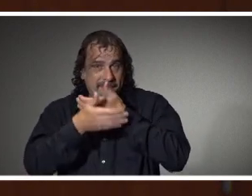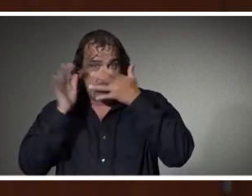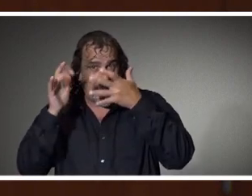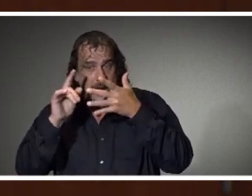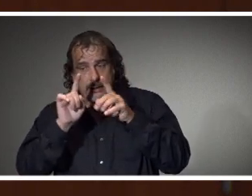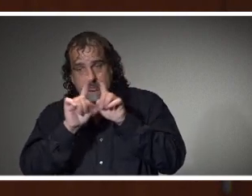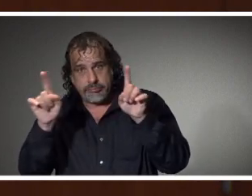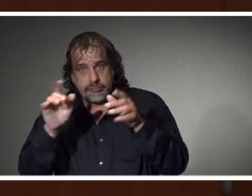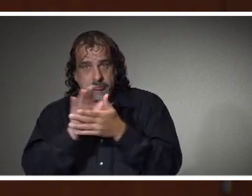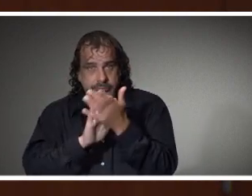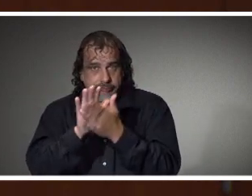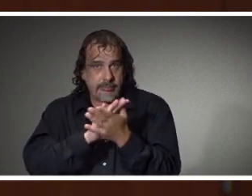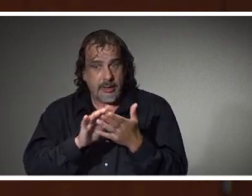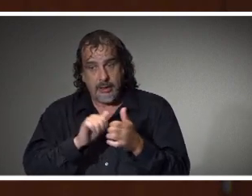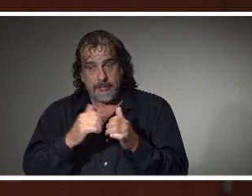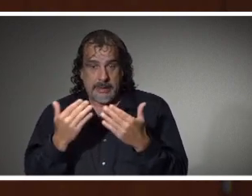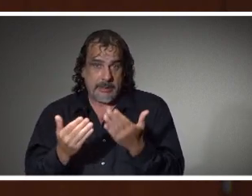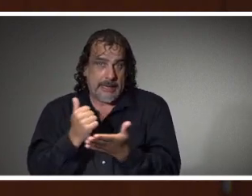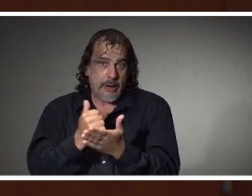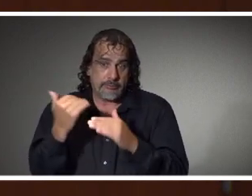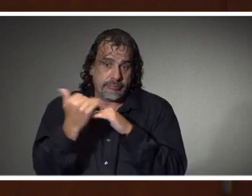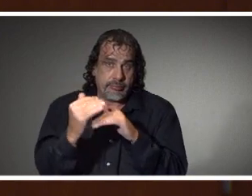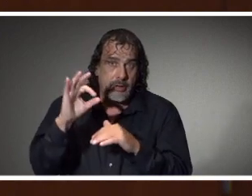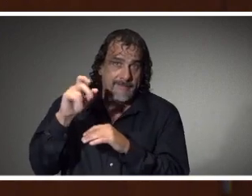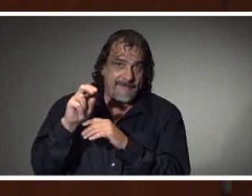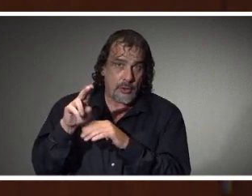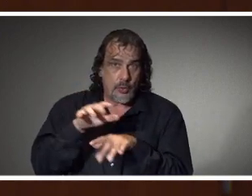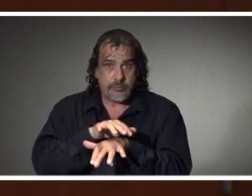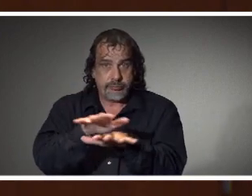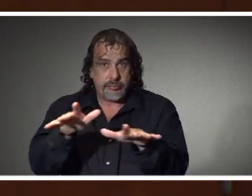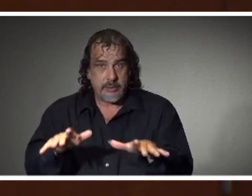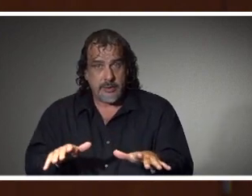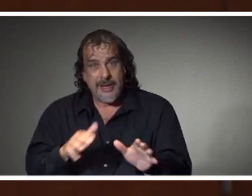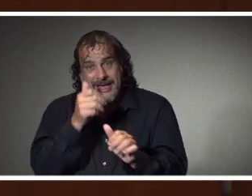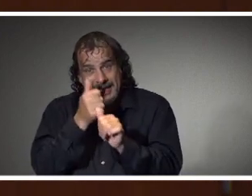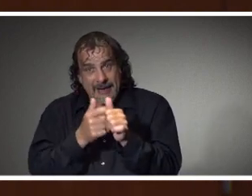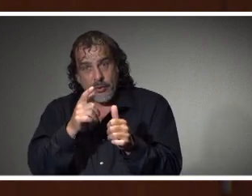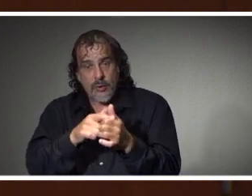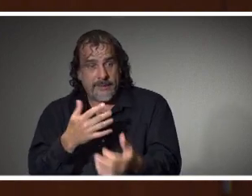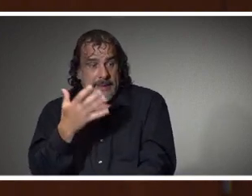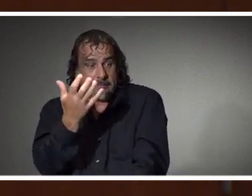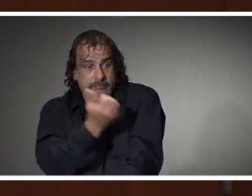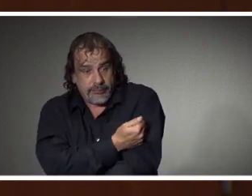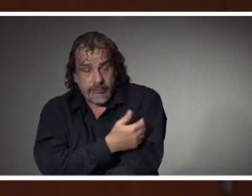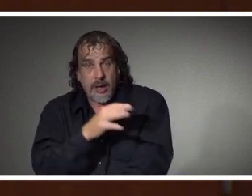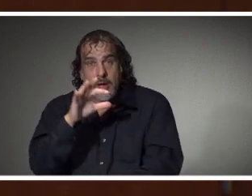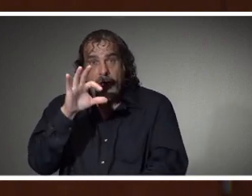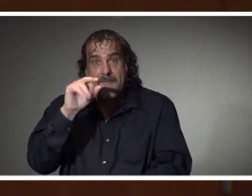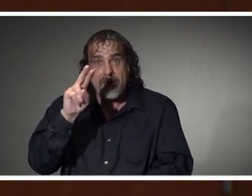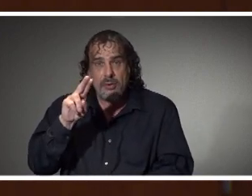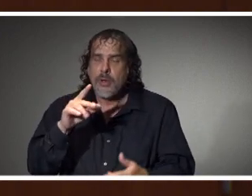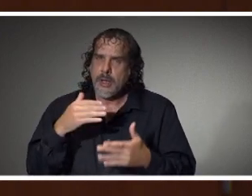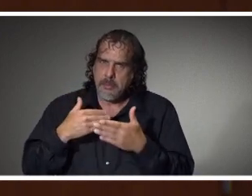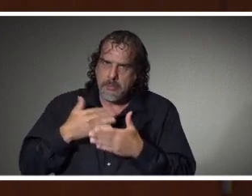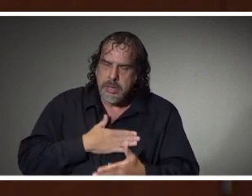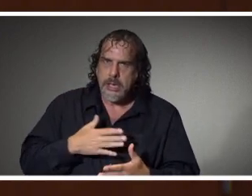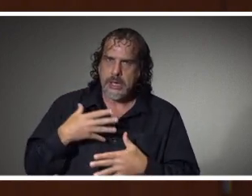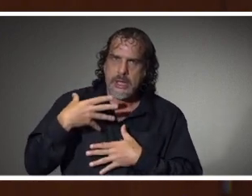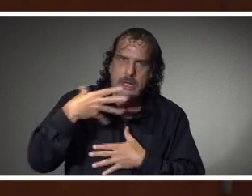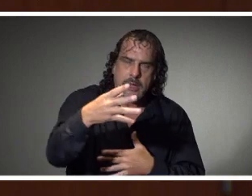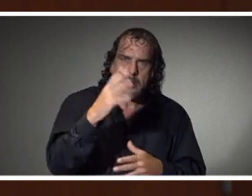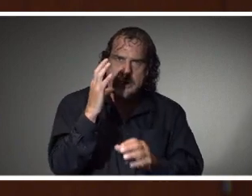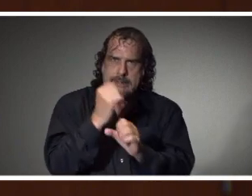distancing with the flu transmission. Everybody who can, please get a flu vaccine. It's going to be doubly important right now